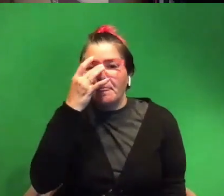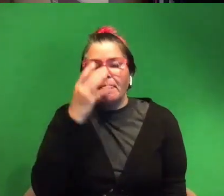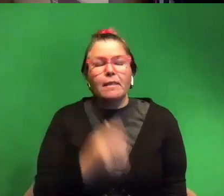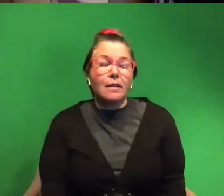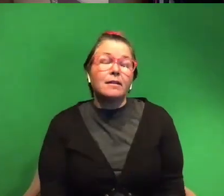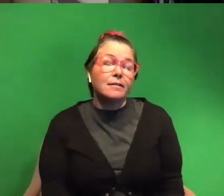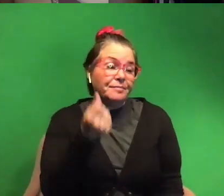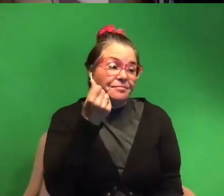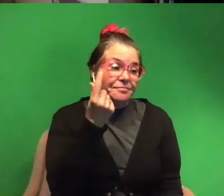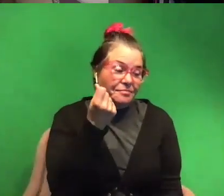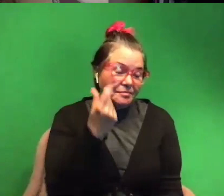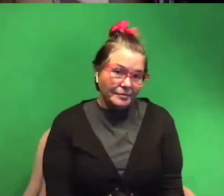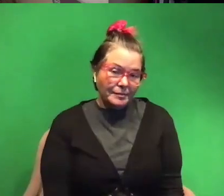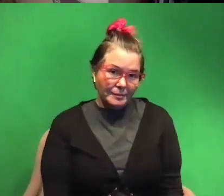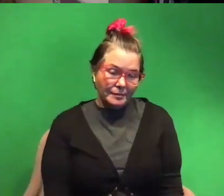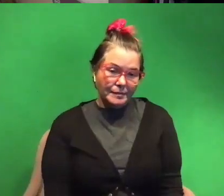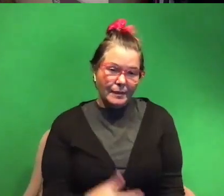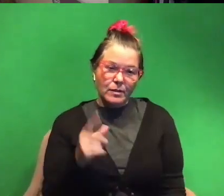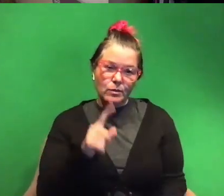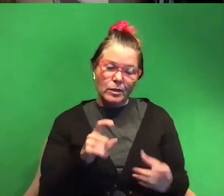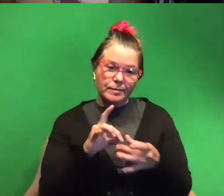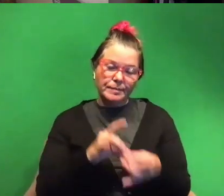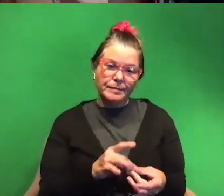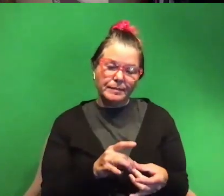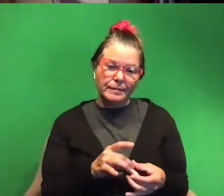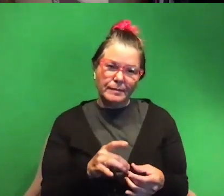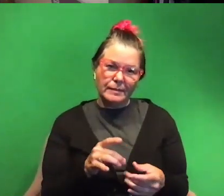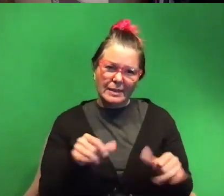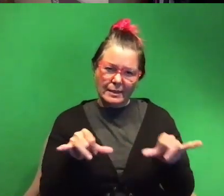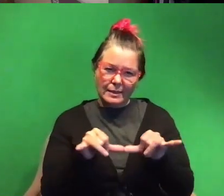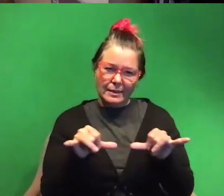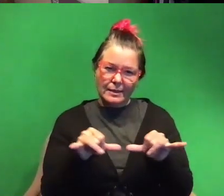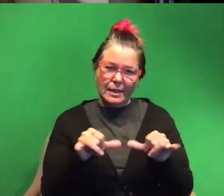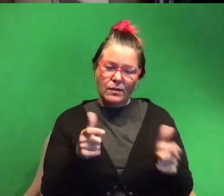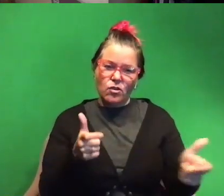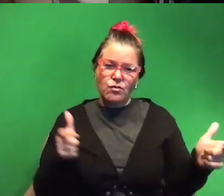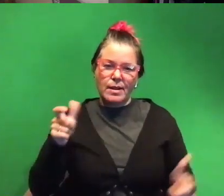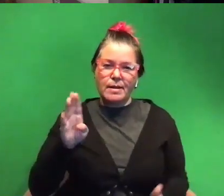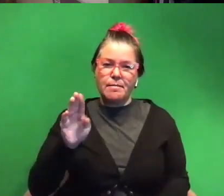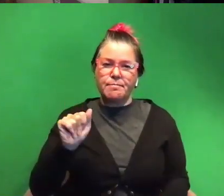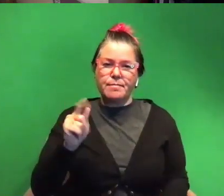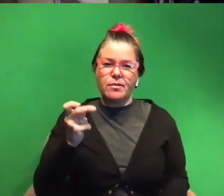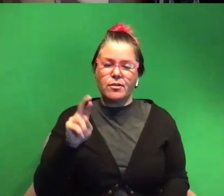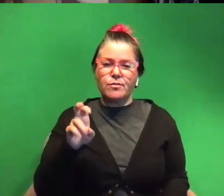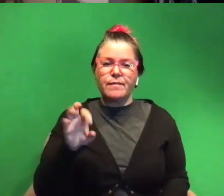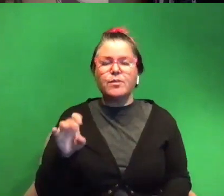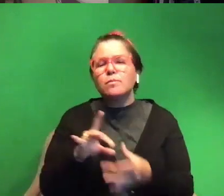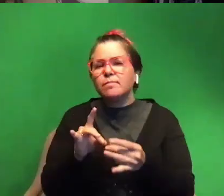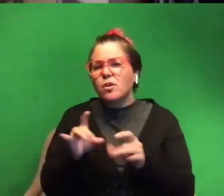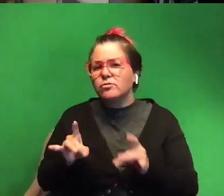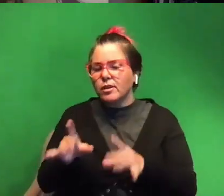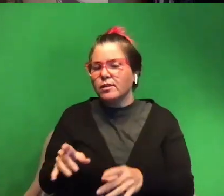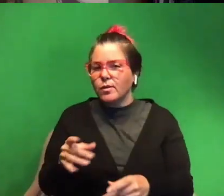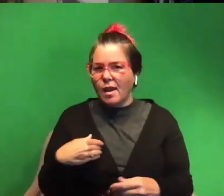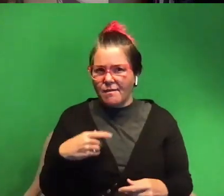sense. And we had some questions about, I think it was about the size of the Great Barrier Reef, since you mentioned Australia. Do you have an